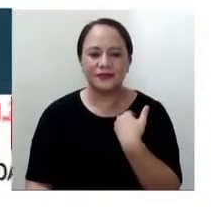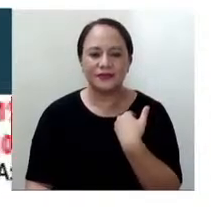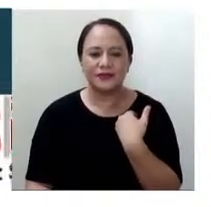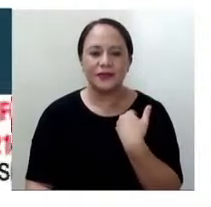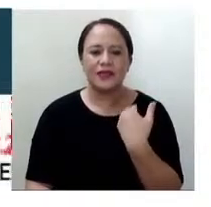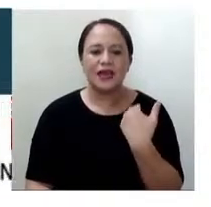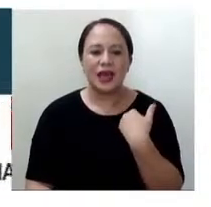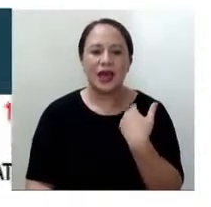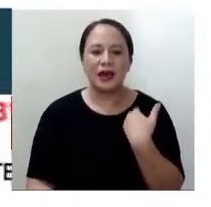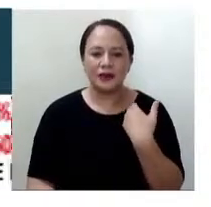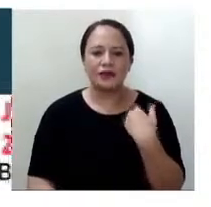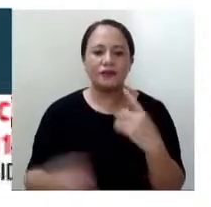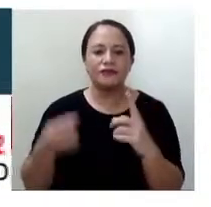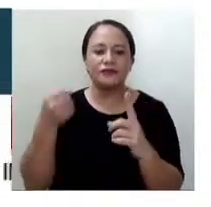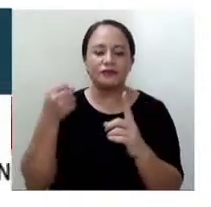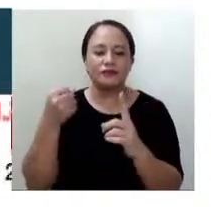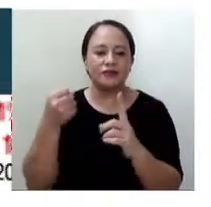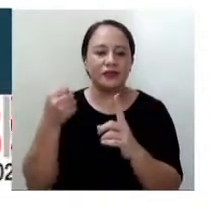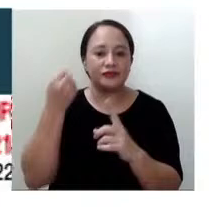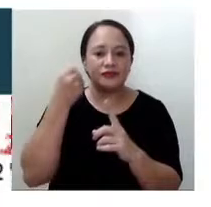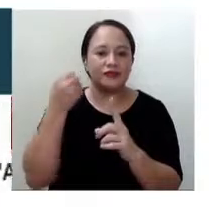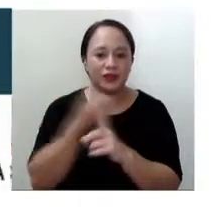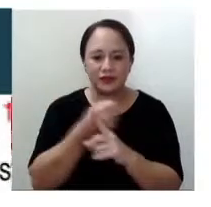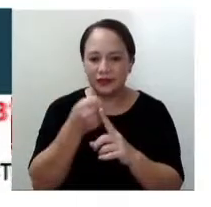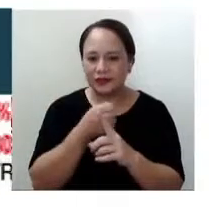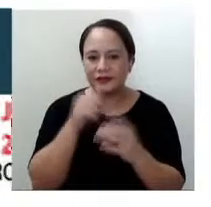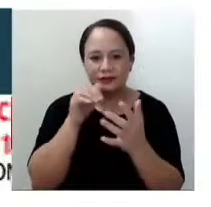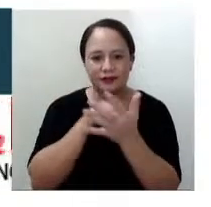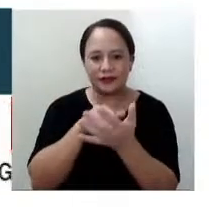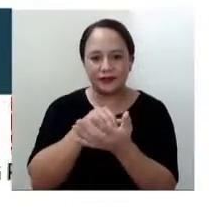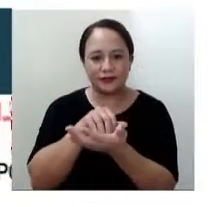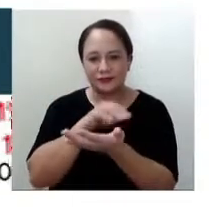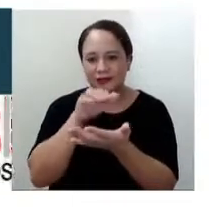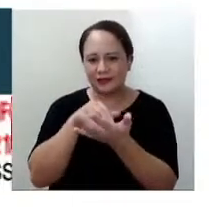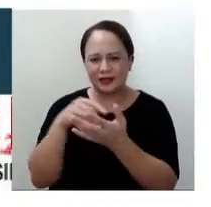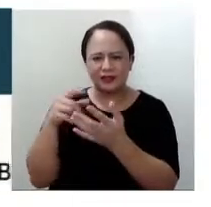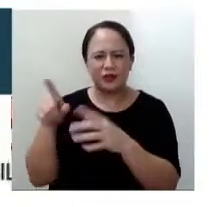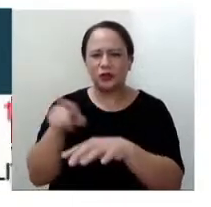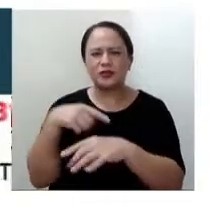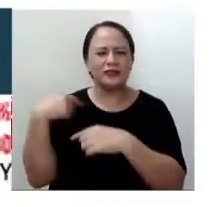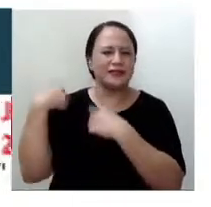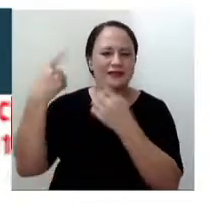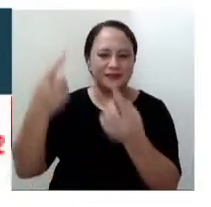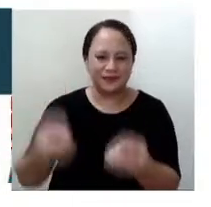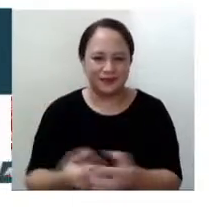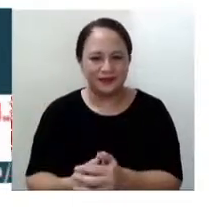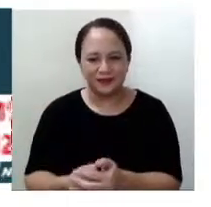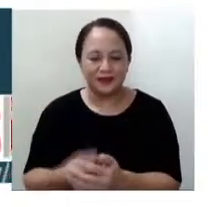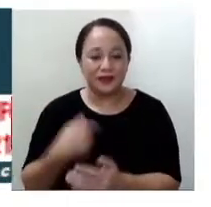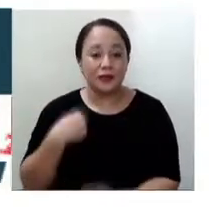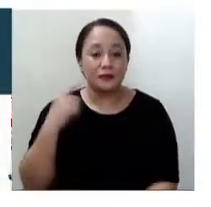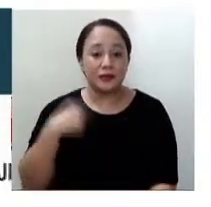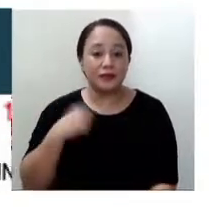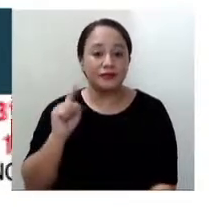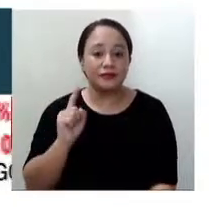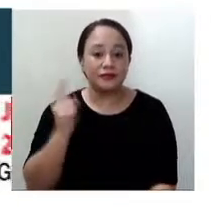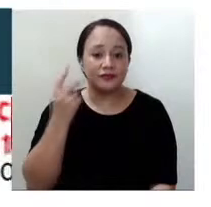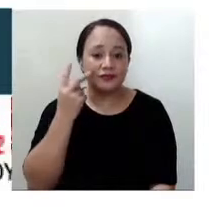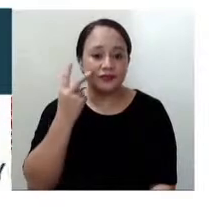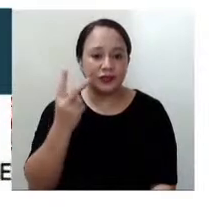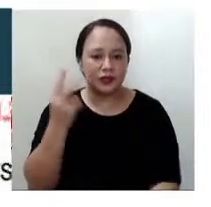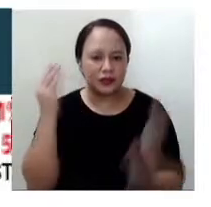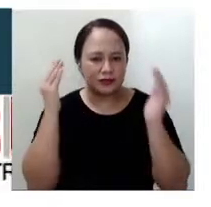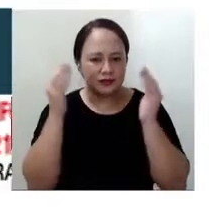there has been violence against dissenters for a very long time, and I came to first really pay